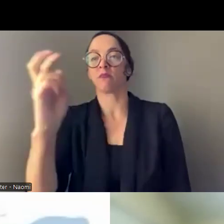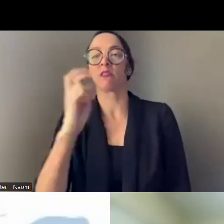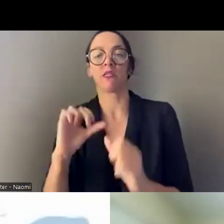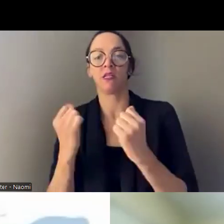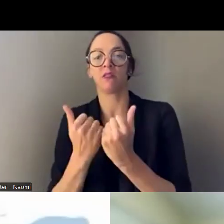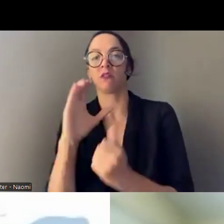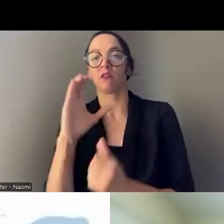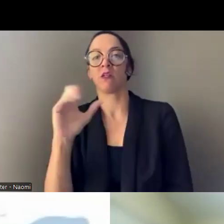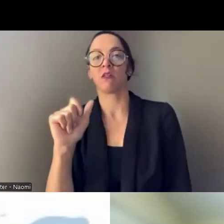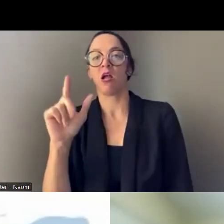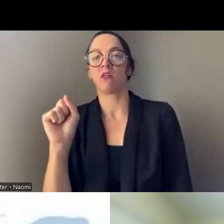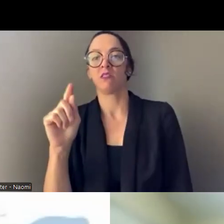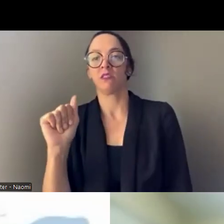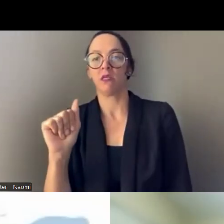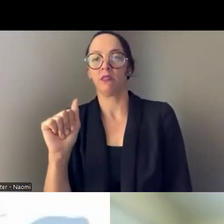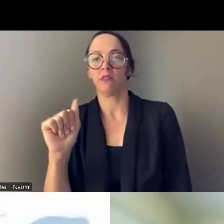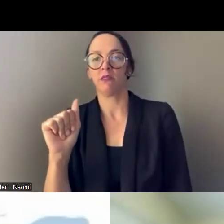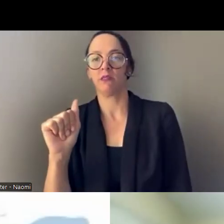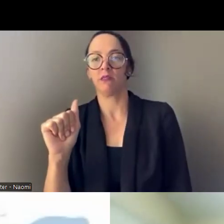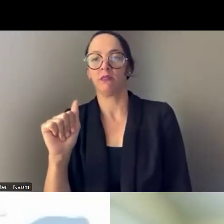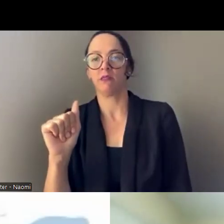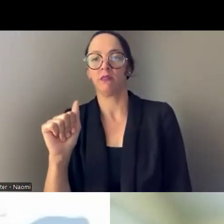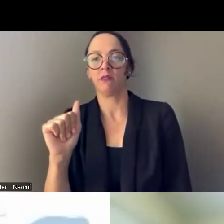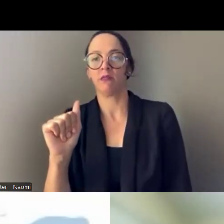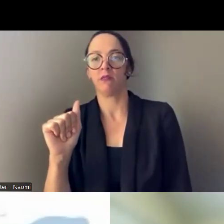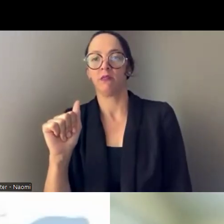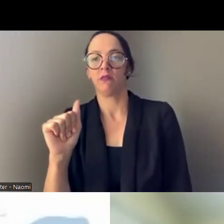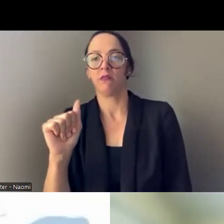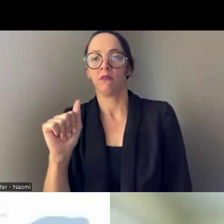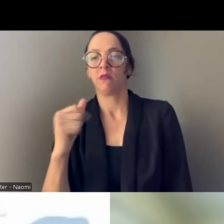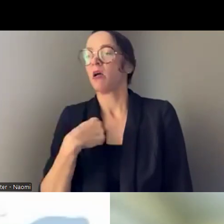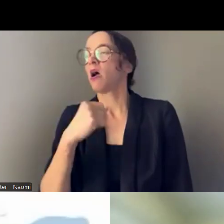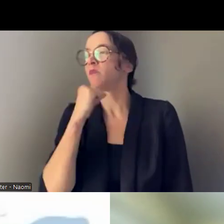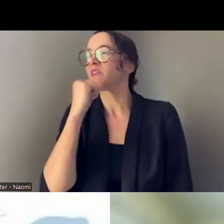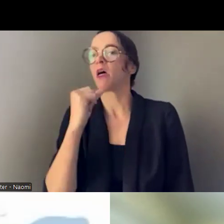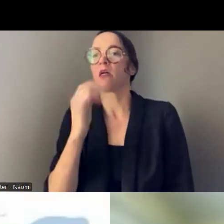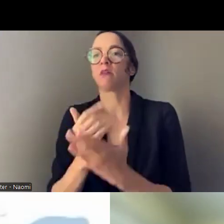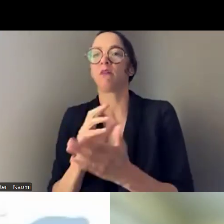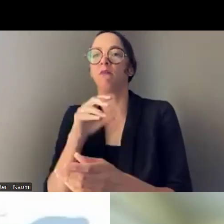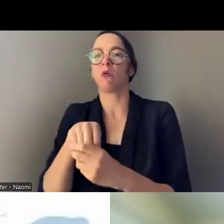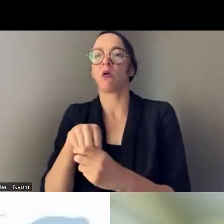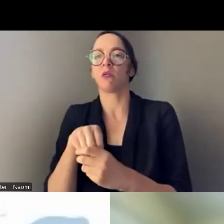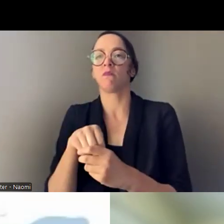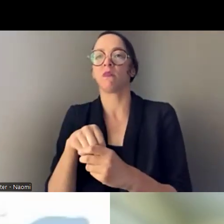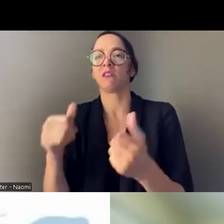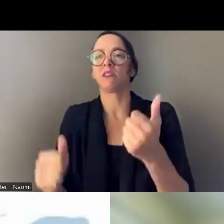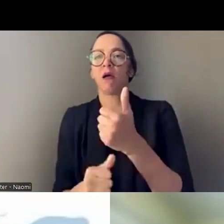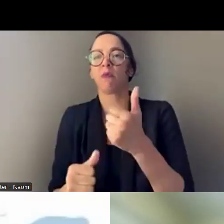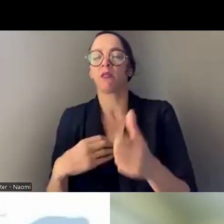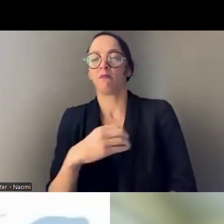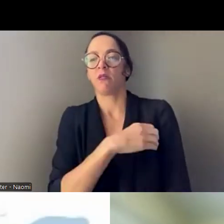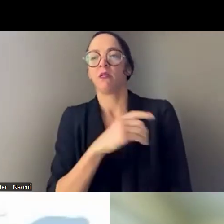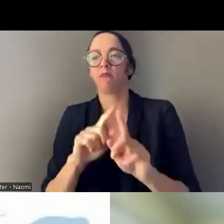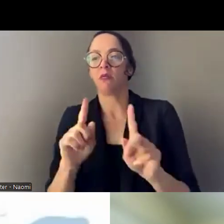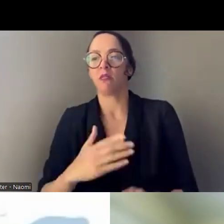CalSTA. So I was not part of the discussions on the subcommittee, but I'm more than happy to bring any of the recommendations